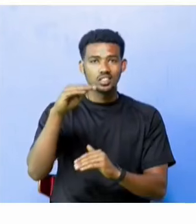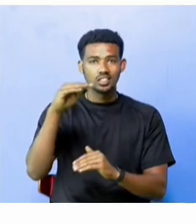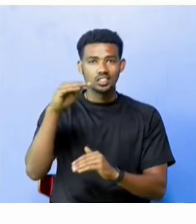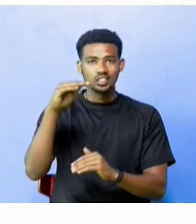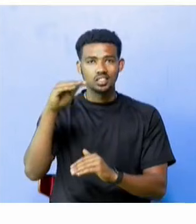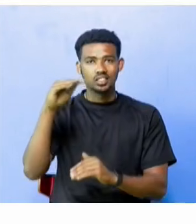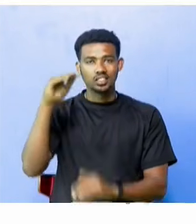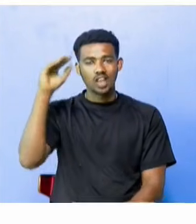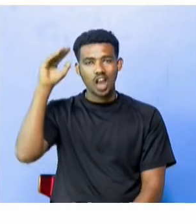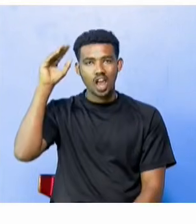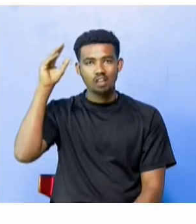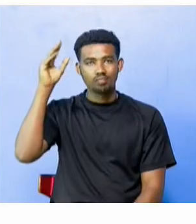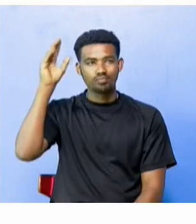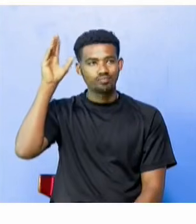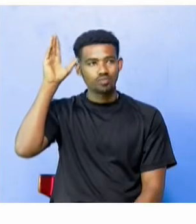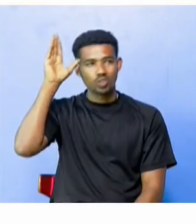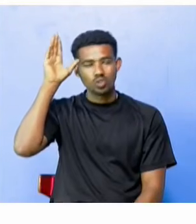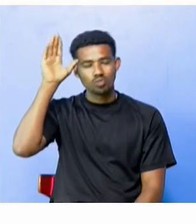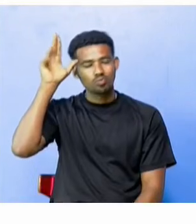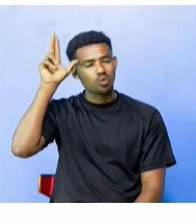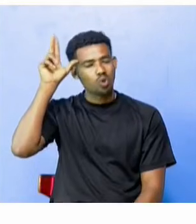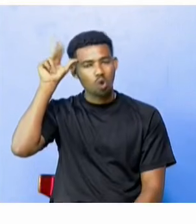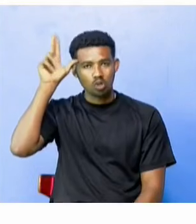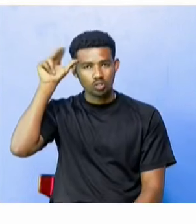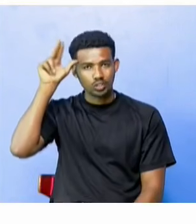a horse.